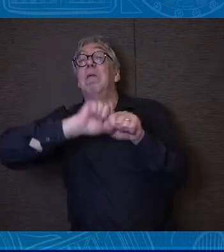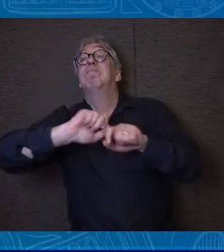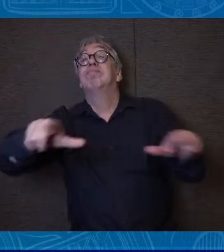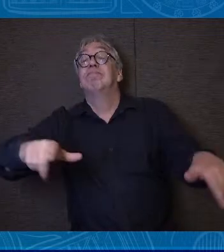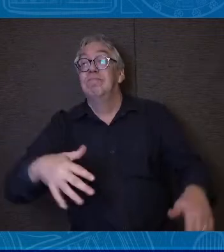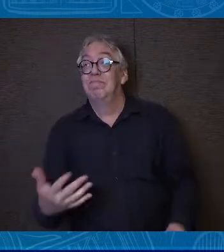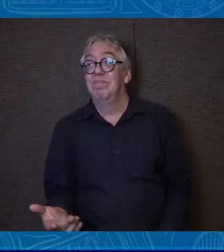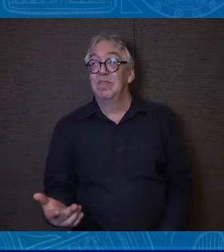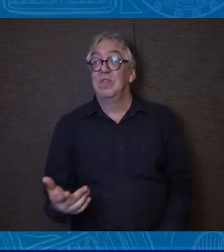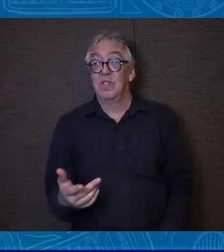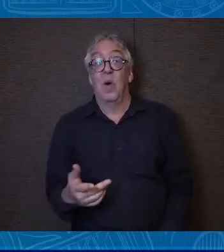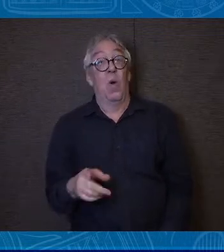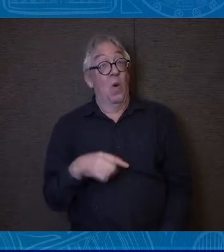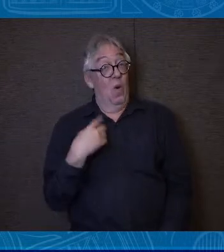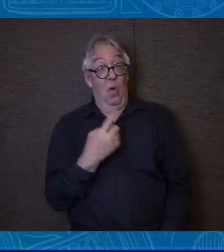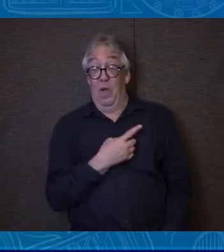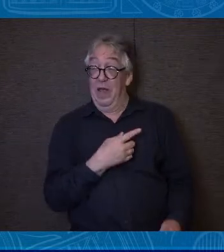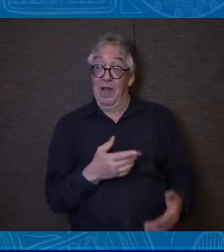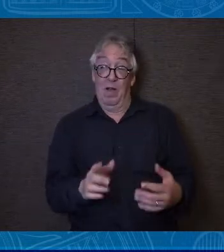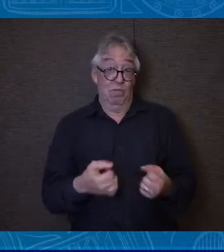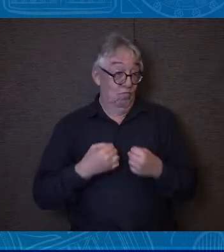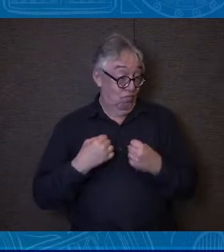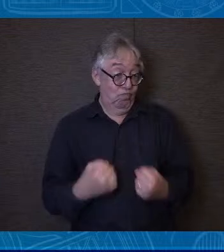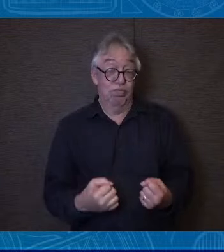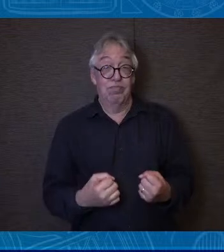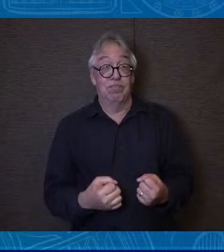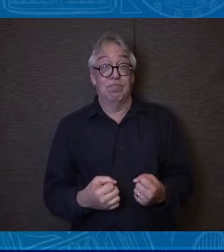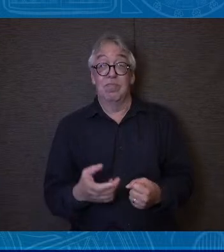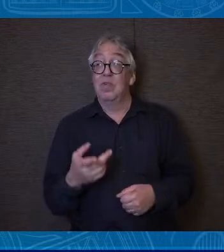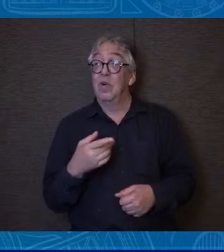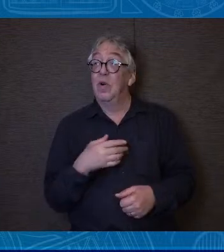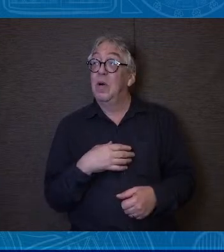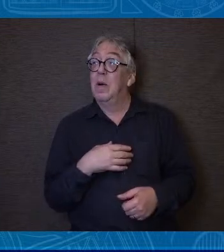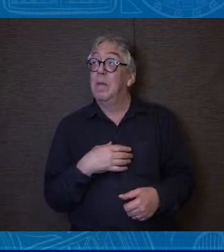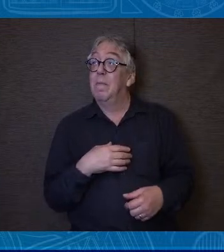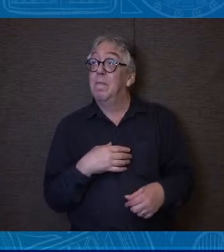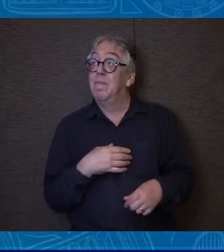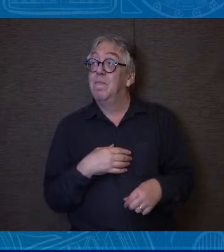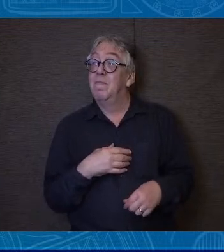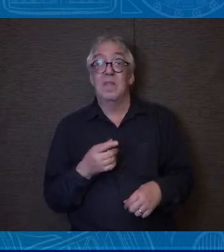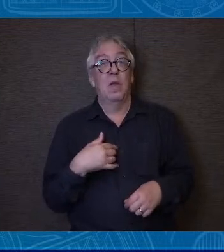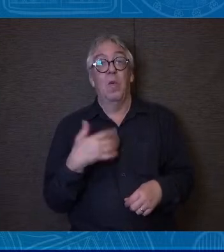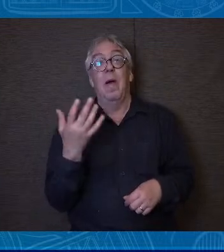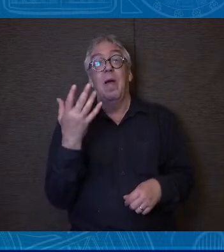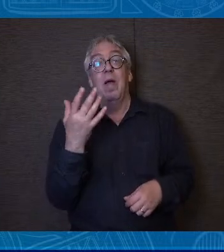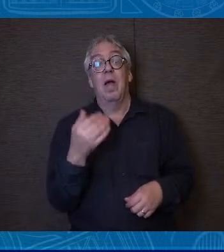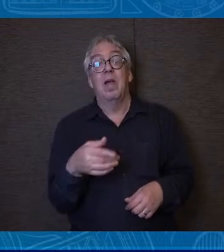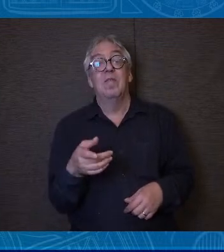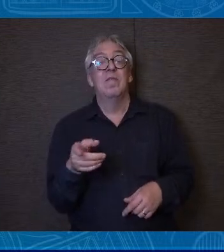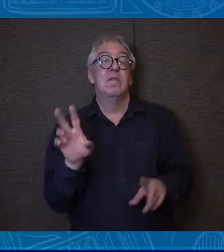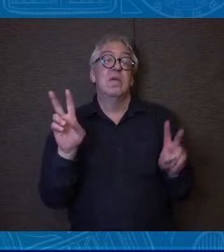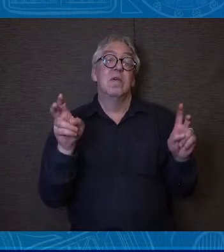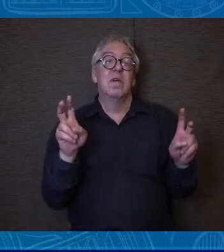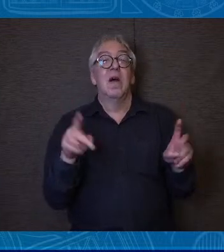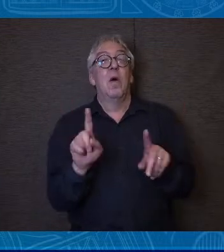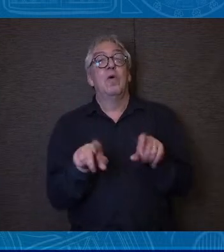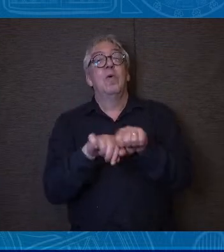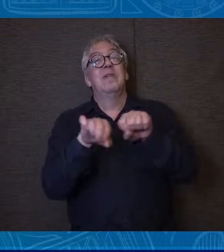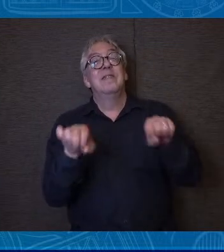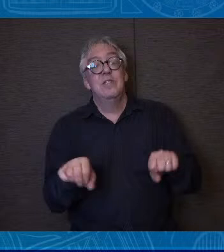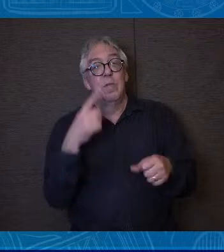this is why in our case we have foreseen authentication system. This means that your